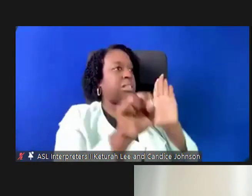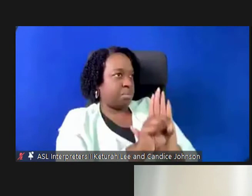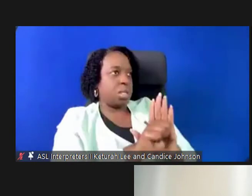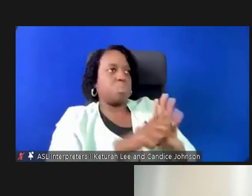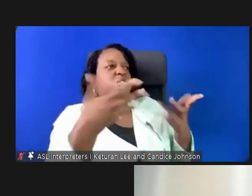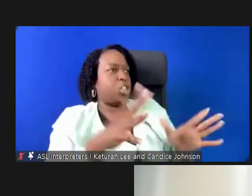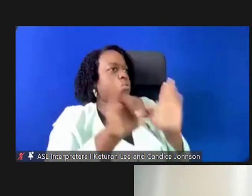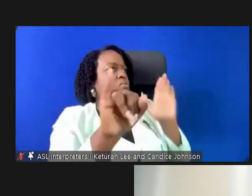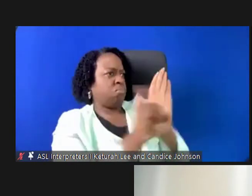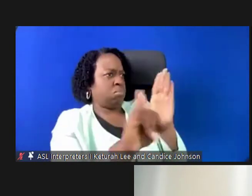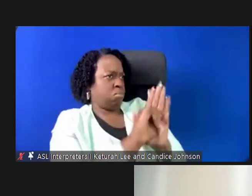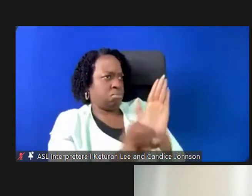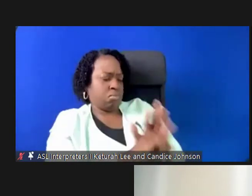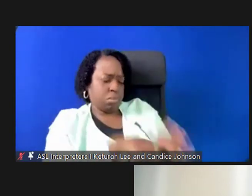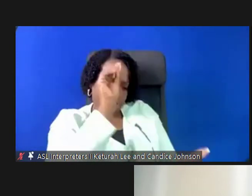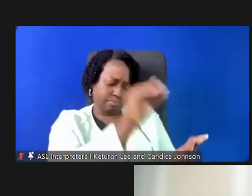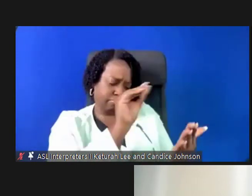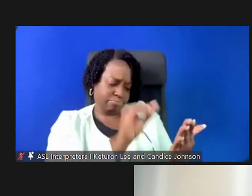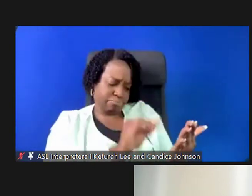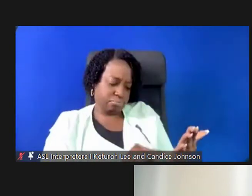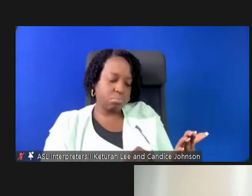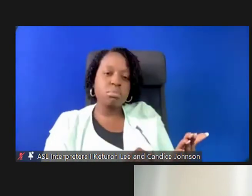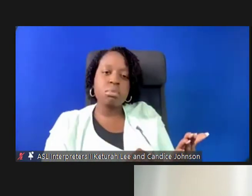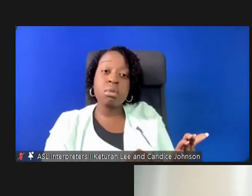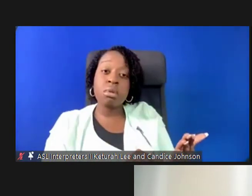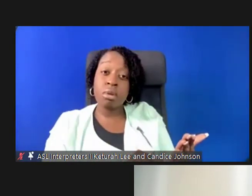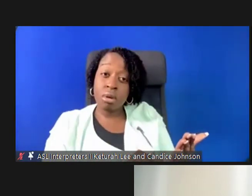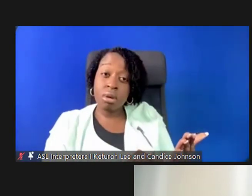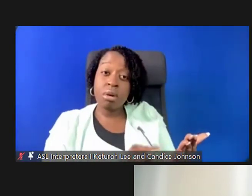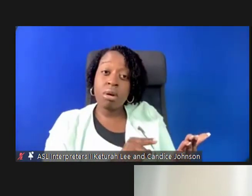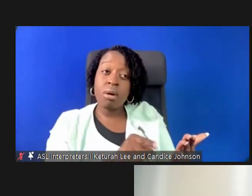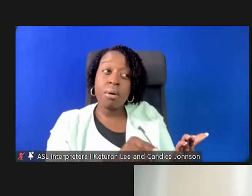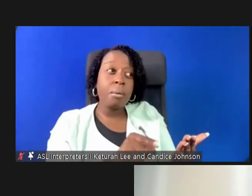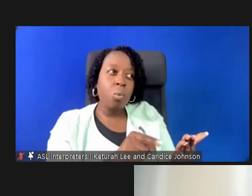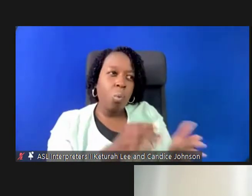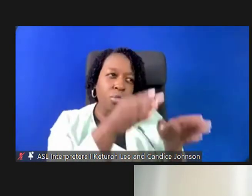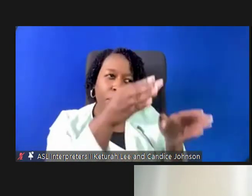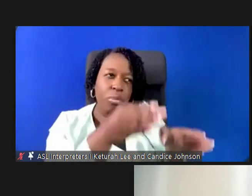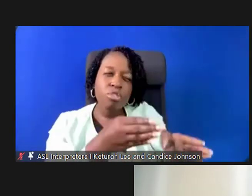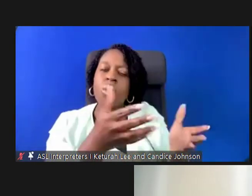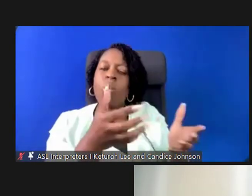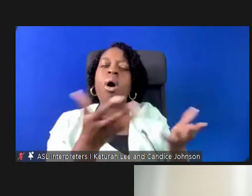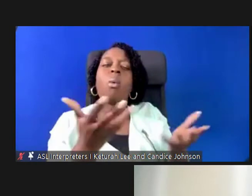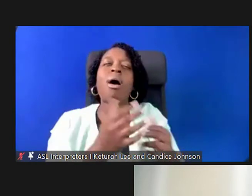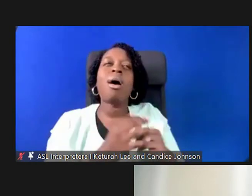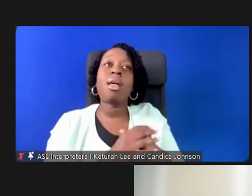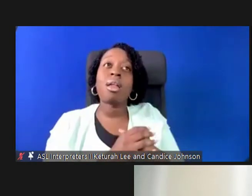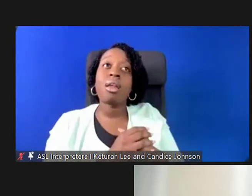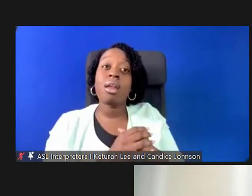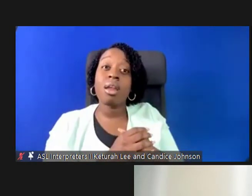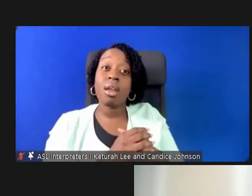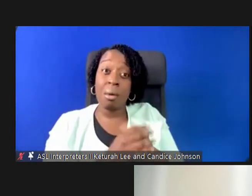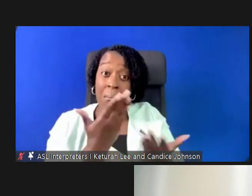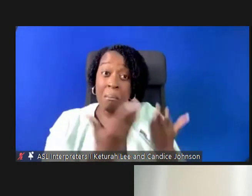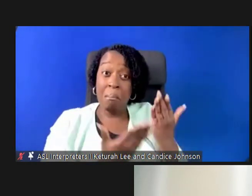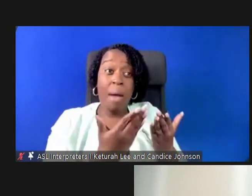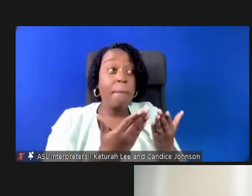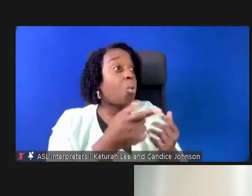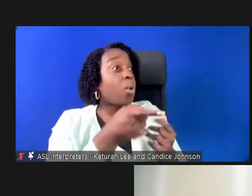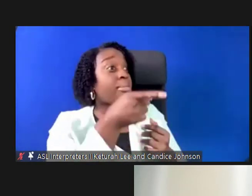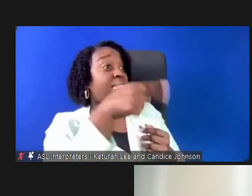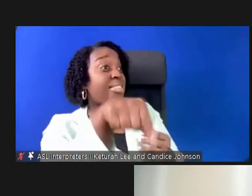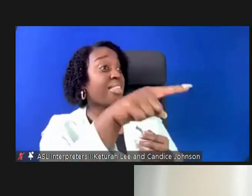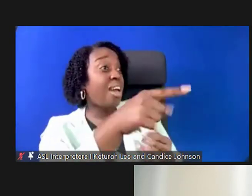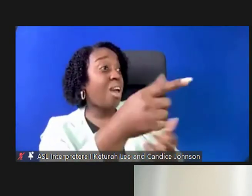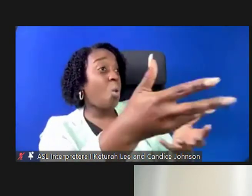looking exactly at what is the person actually saying that they want, and what they may want may be very different from what I want. And so how can I